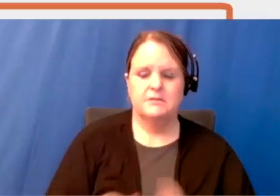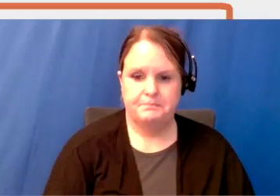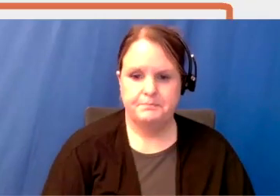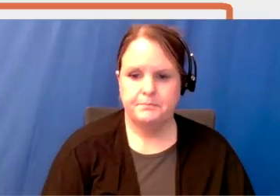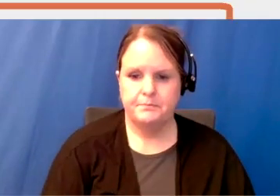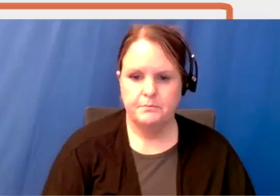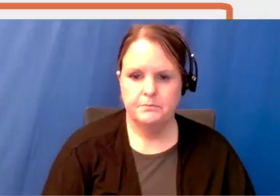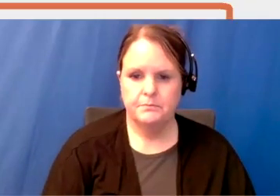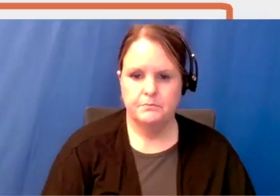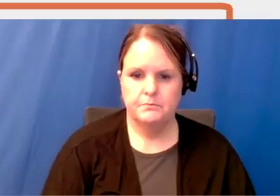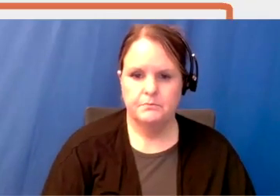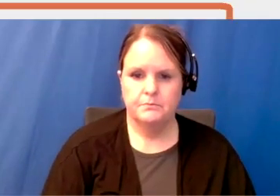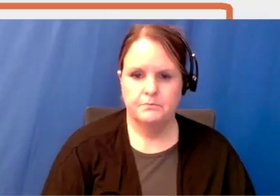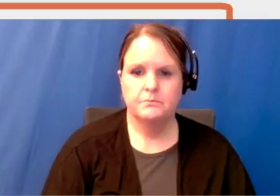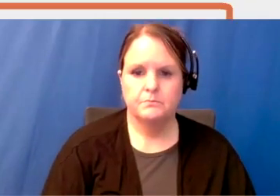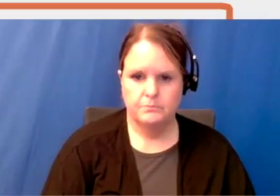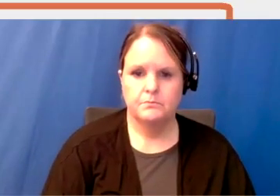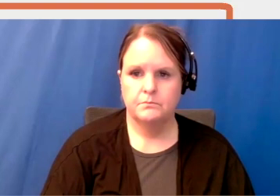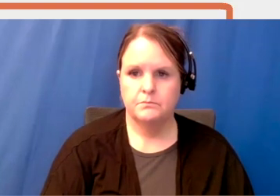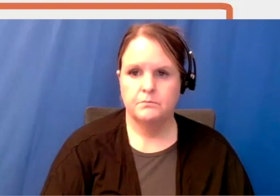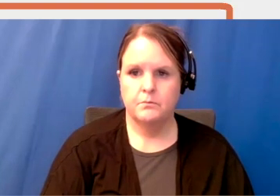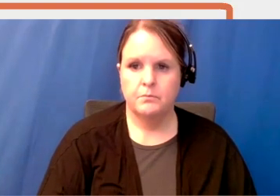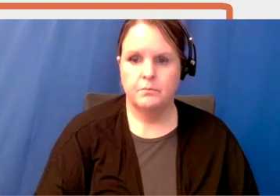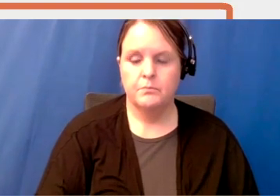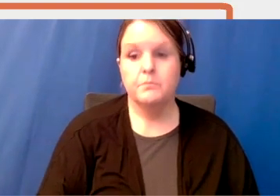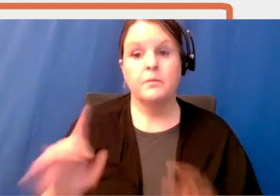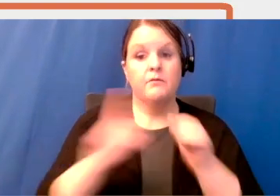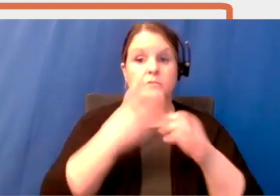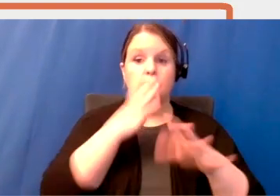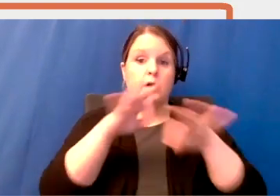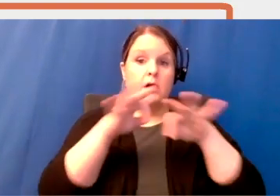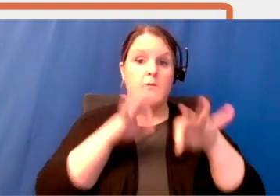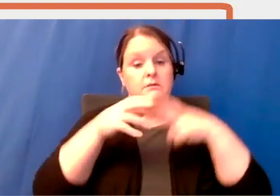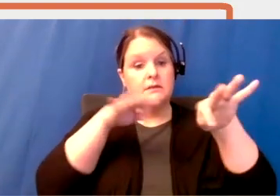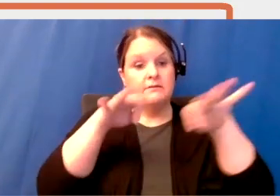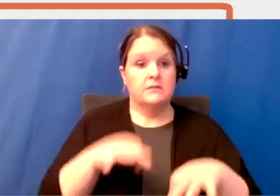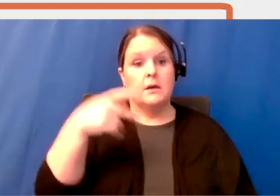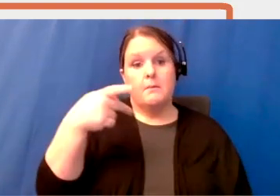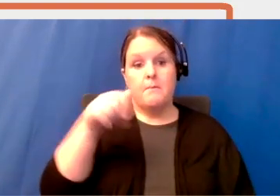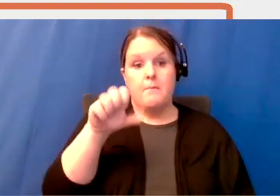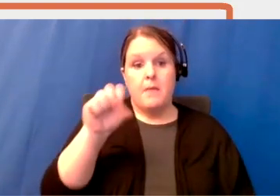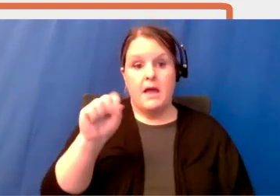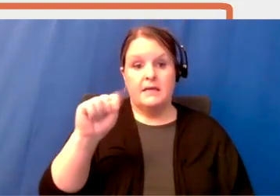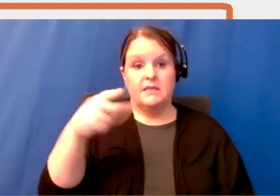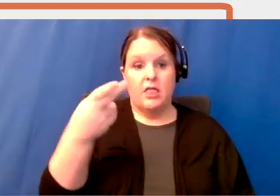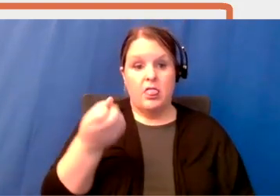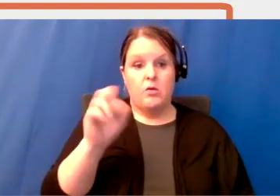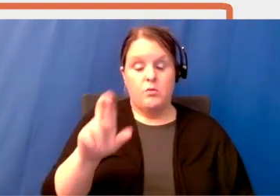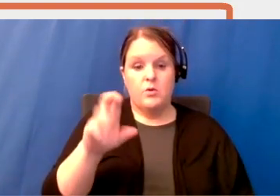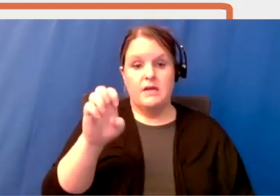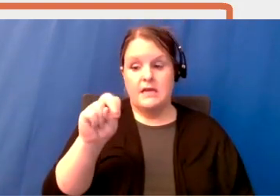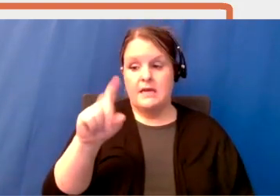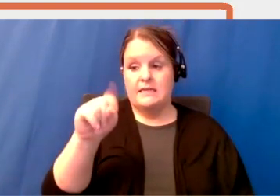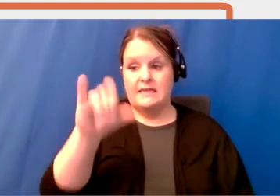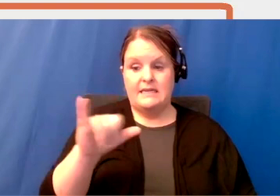subgranting definitions. I think it's important that we understand the terminology. So pass-through entity, that is a recipient or